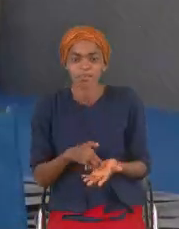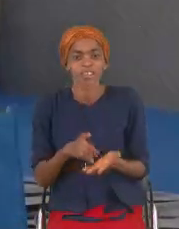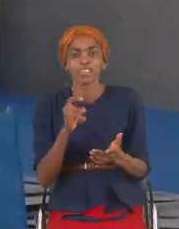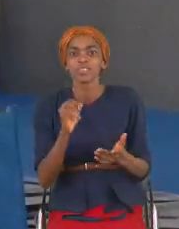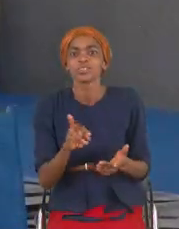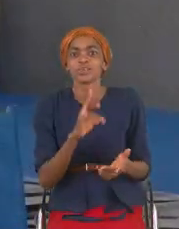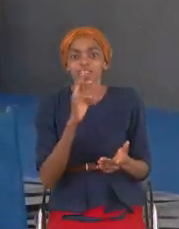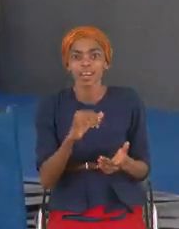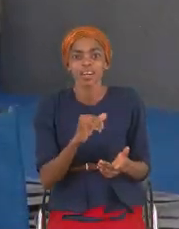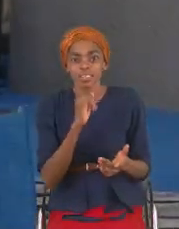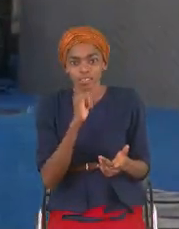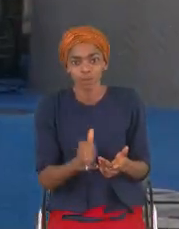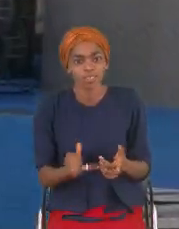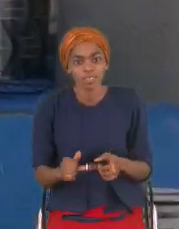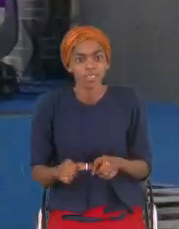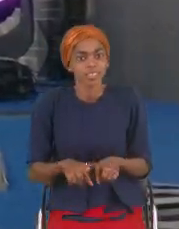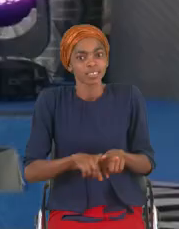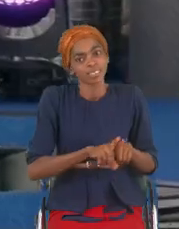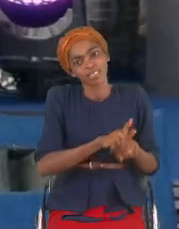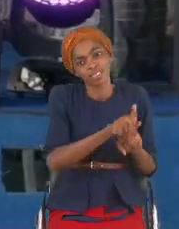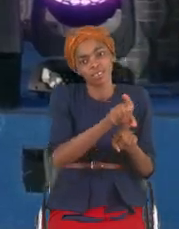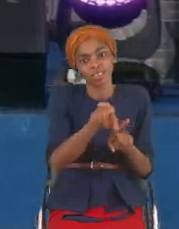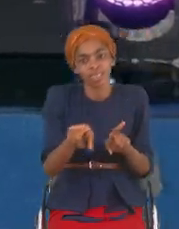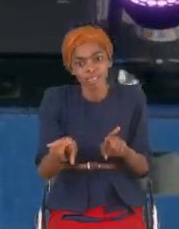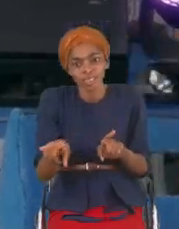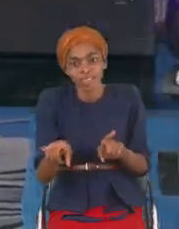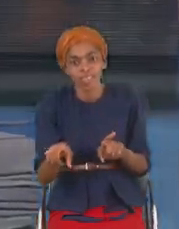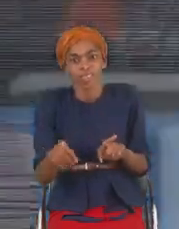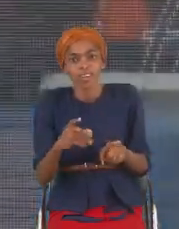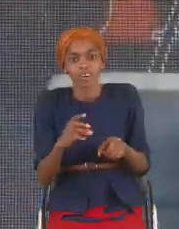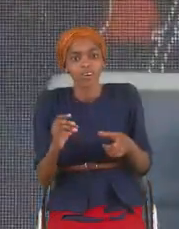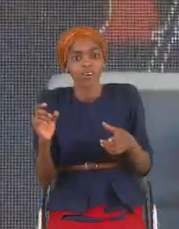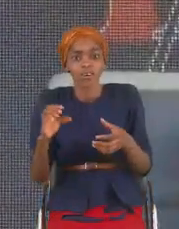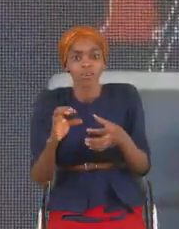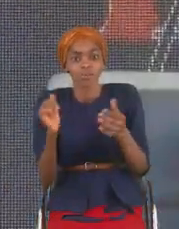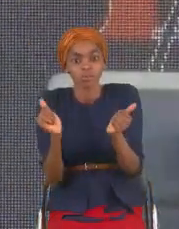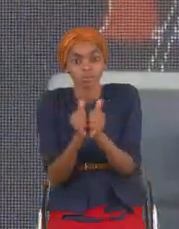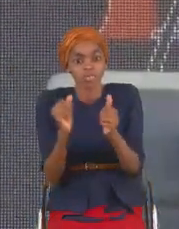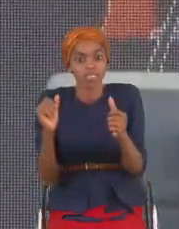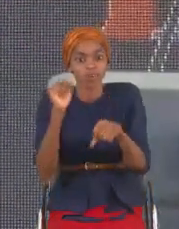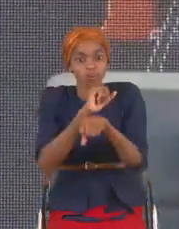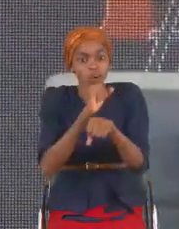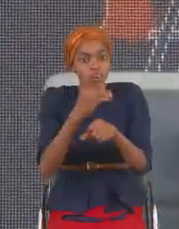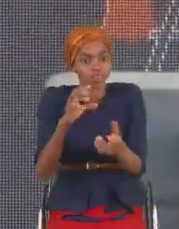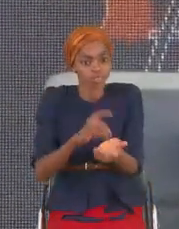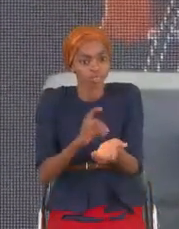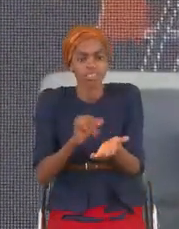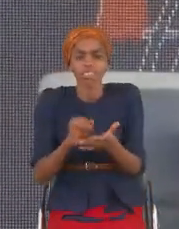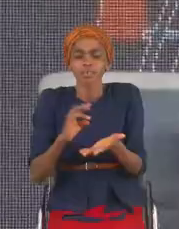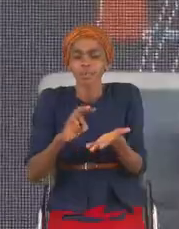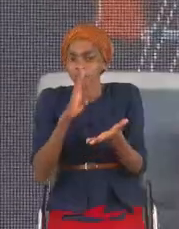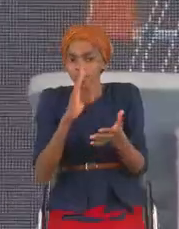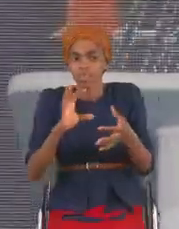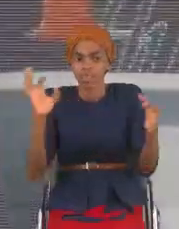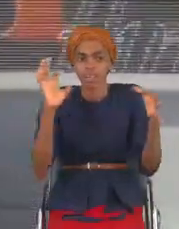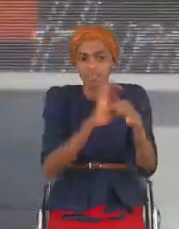not straying and meddling with the work of the doctor. That would be an entanglement. If you're